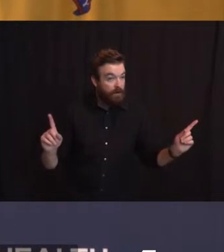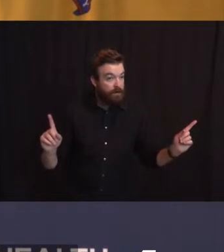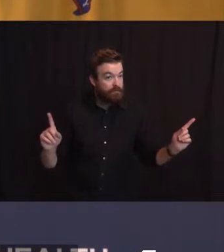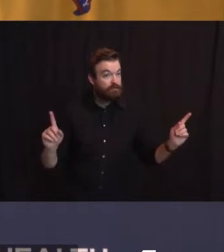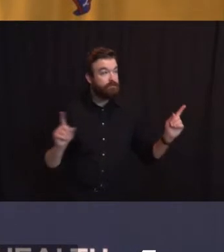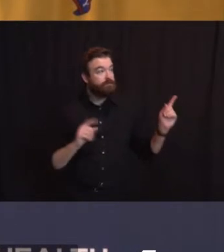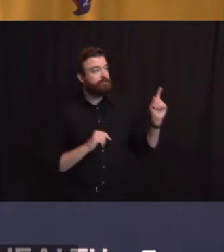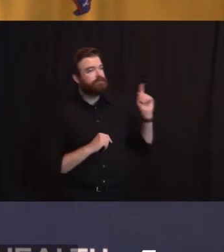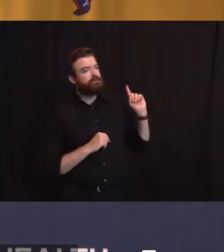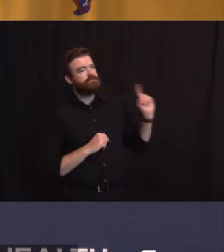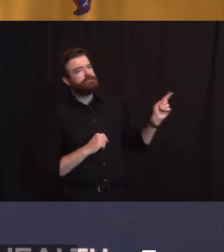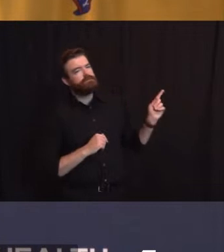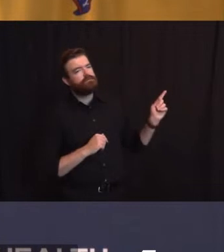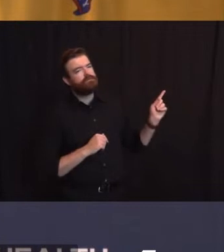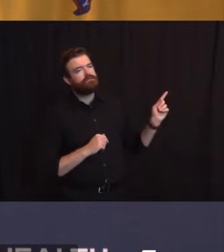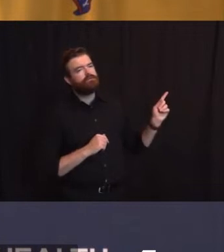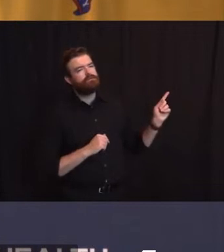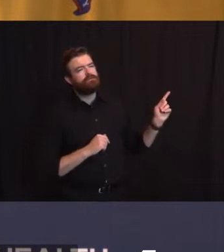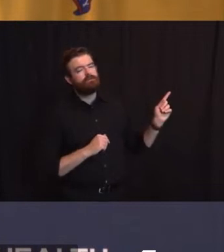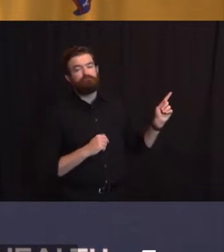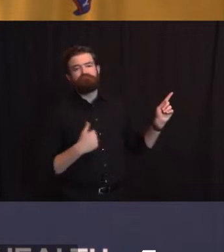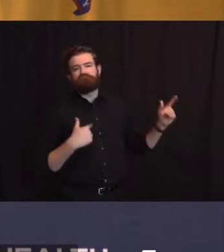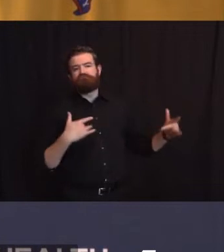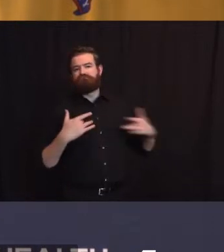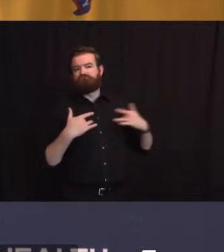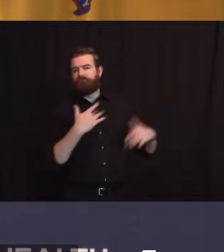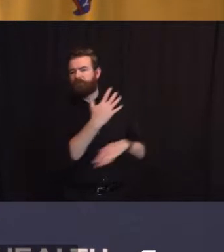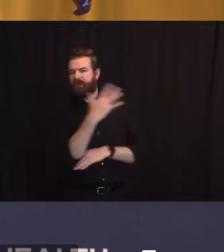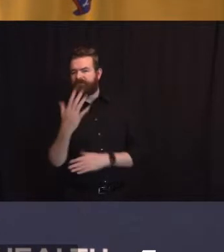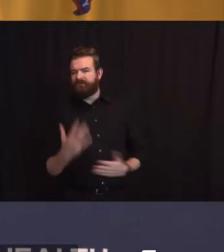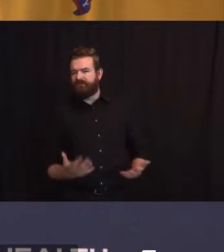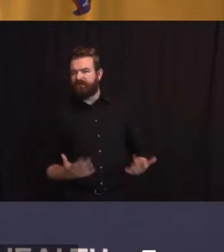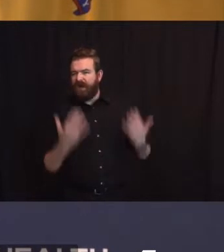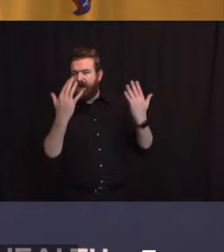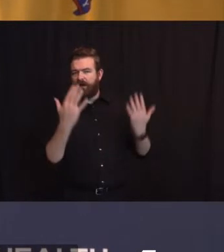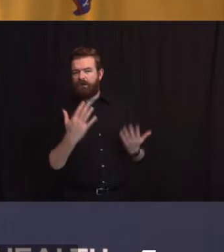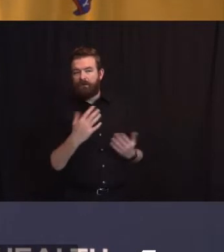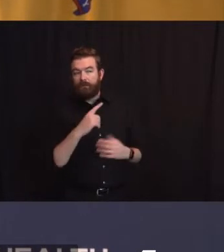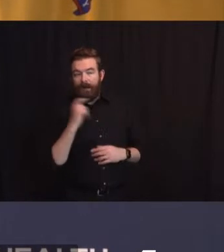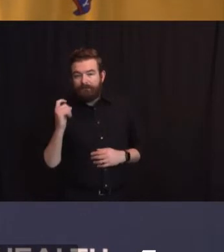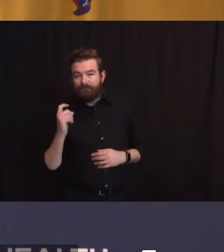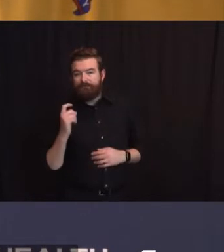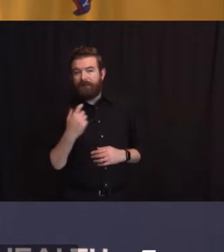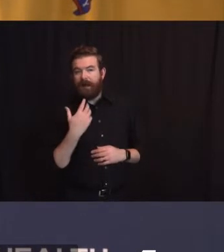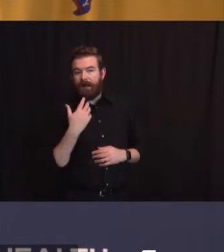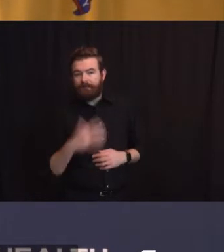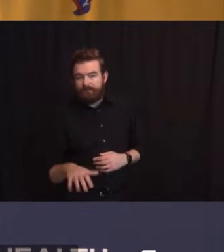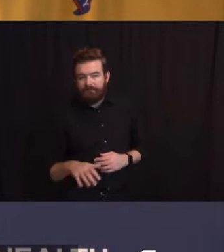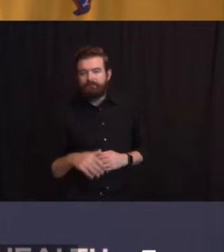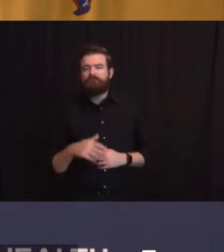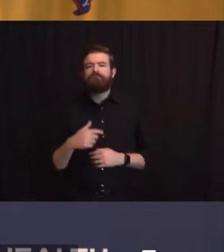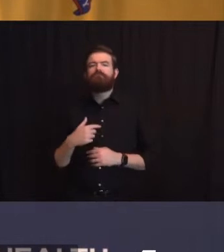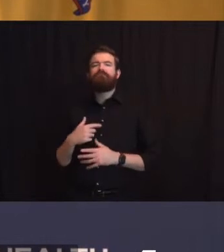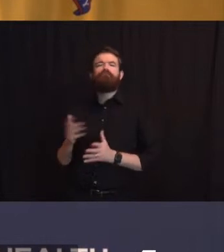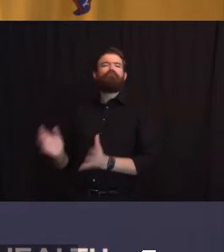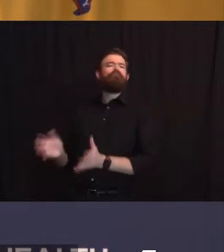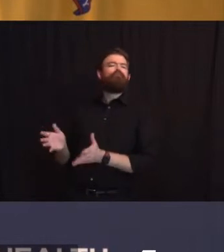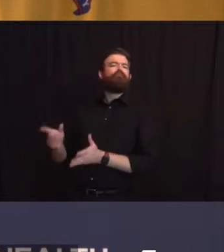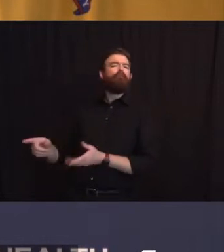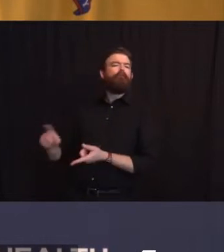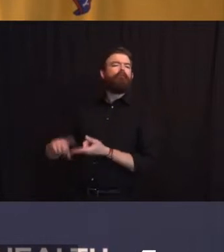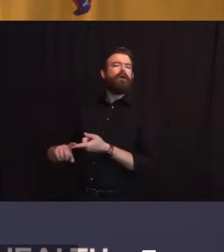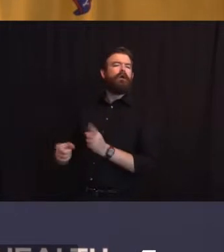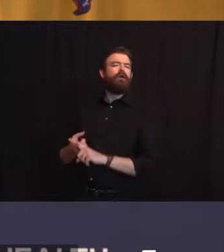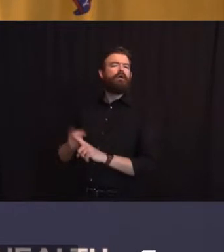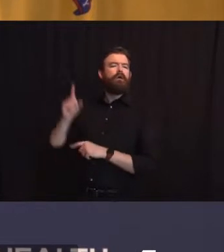and I know you've got an update on that. I had the opportunity to speak with friend in Ocean County Commissioner Director Gary